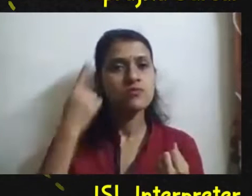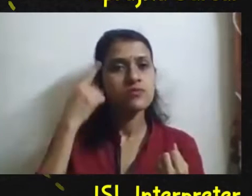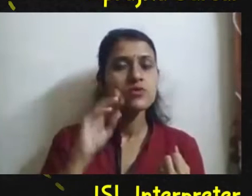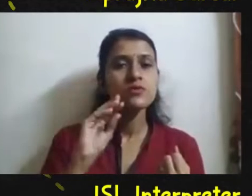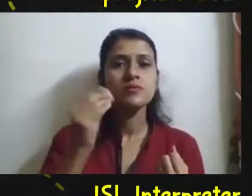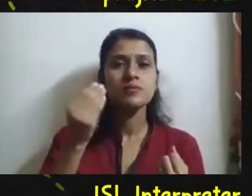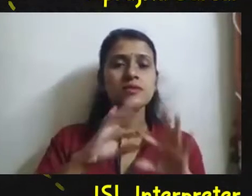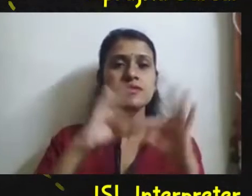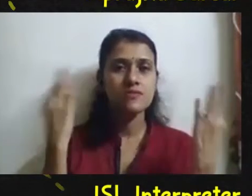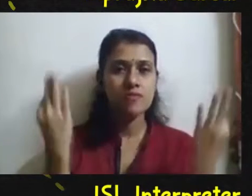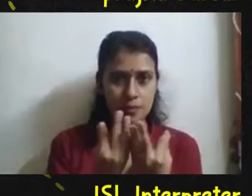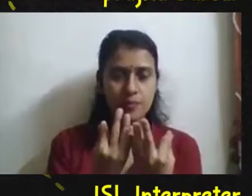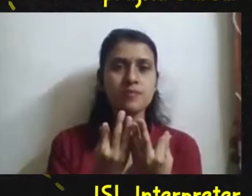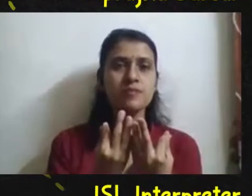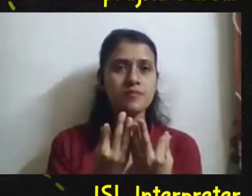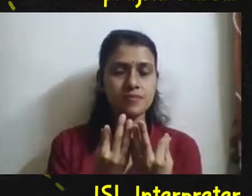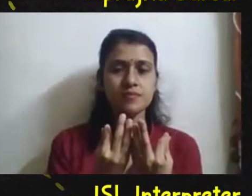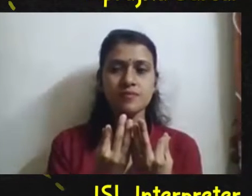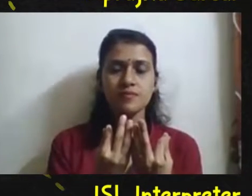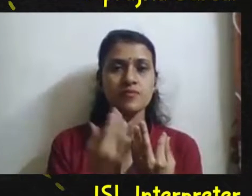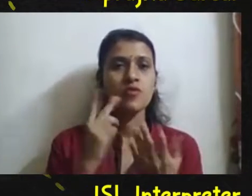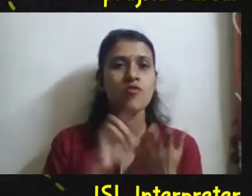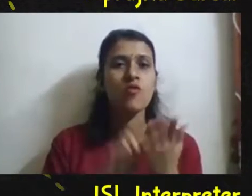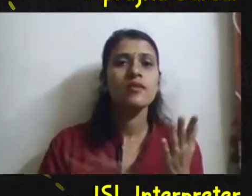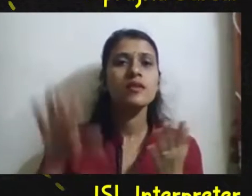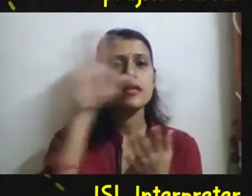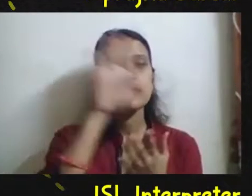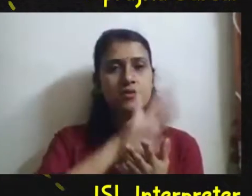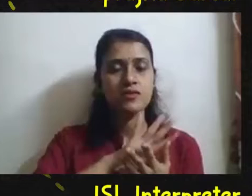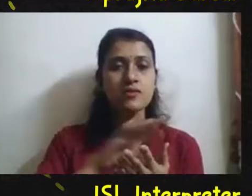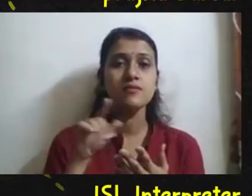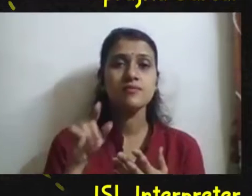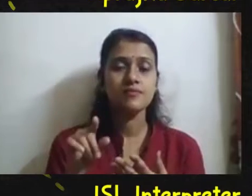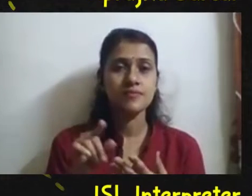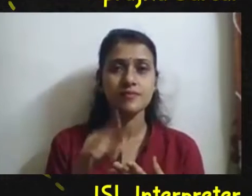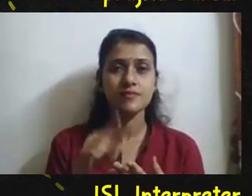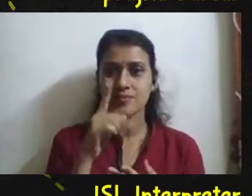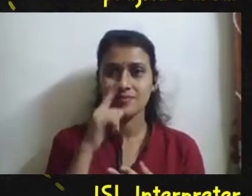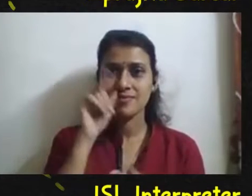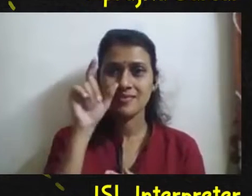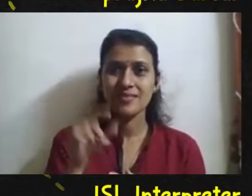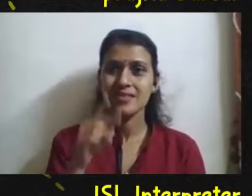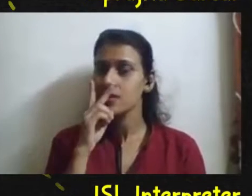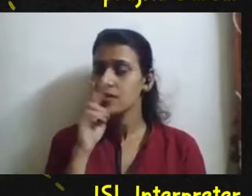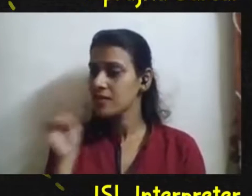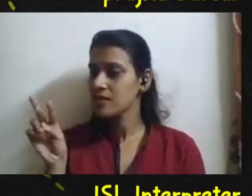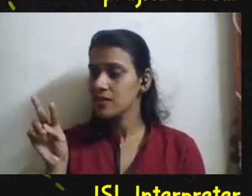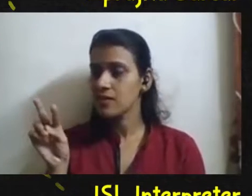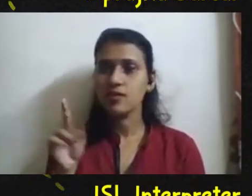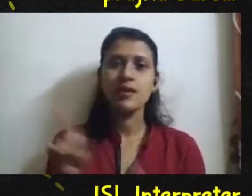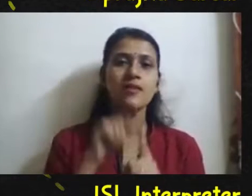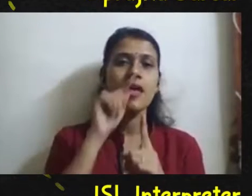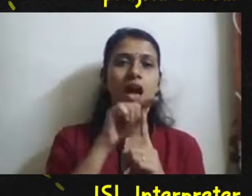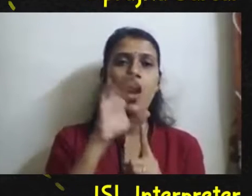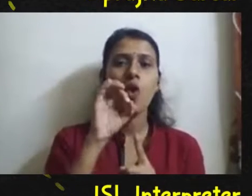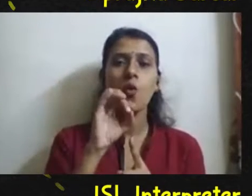family, for the nation, and she's being encouraged to take the loop, which is a form of IUD.